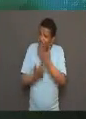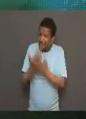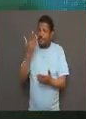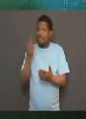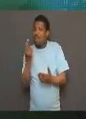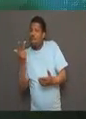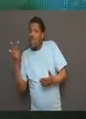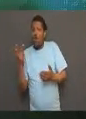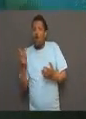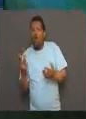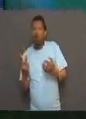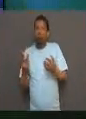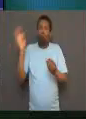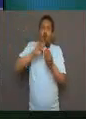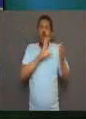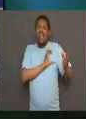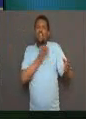cylindrical projection.